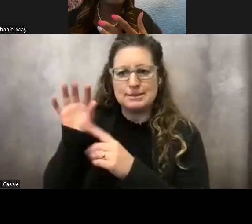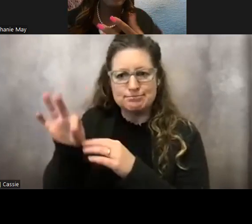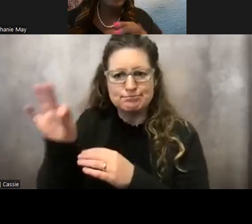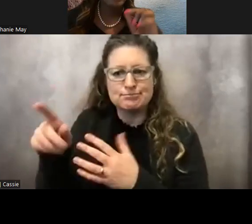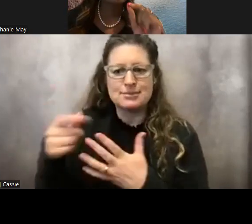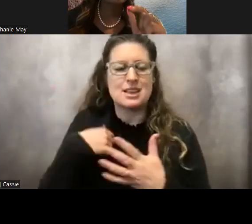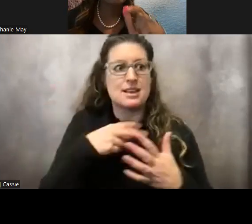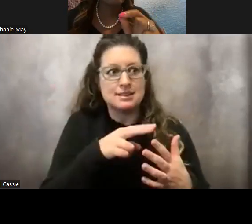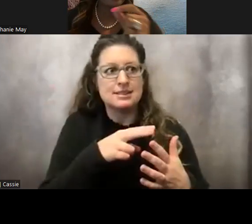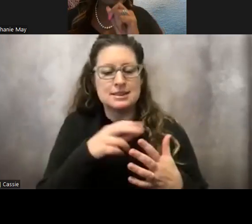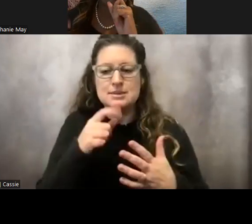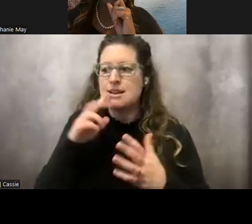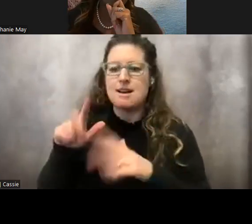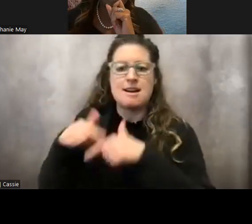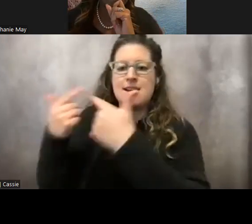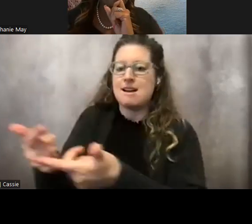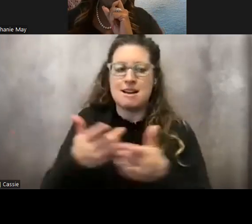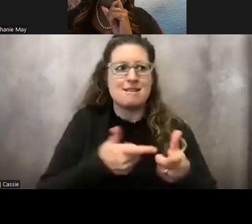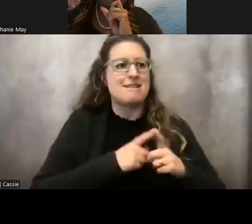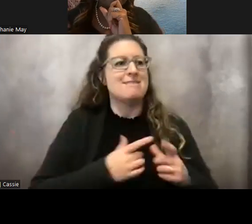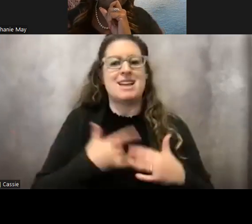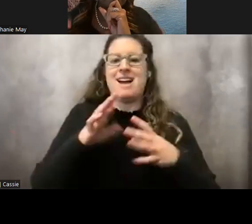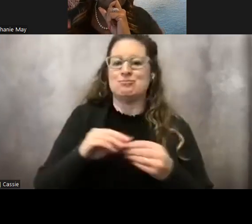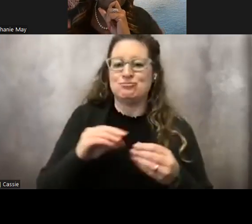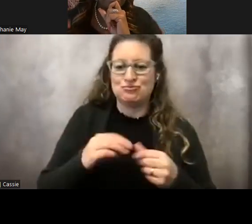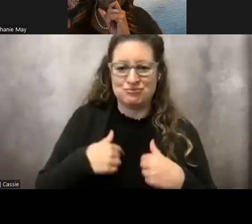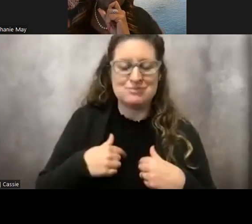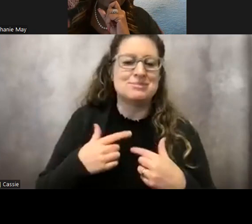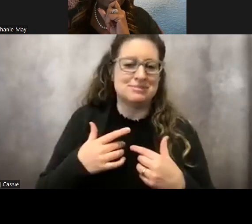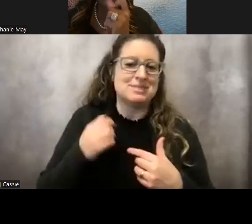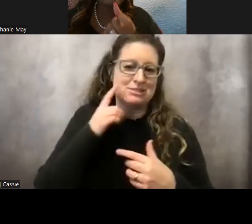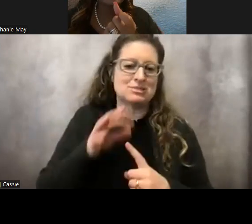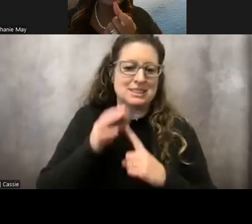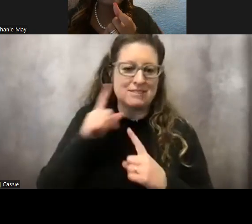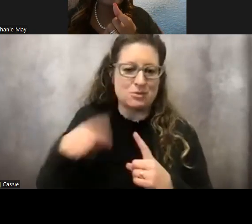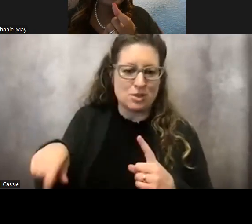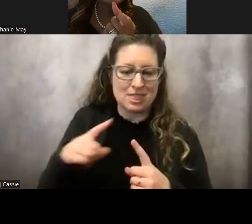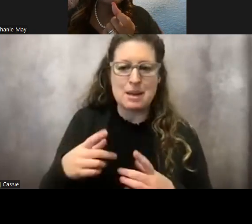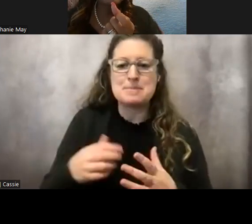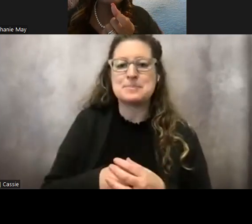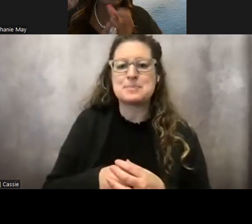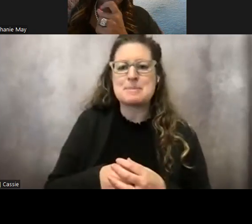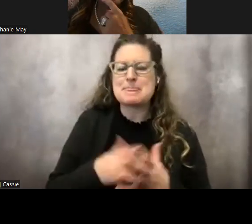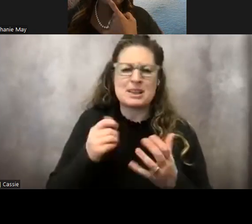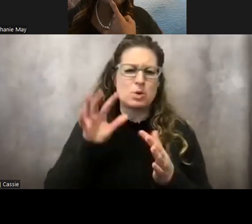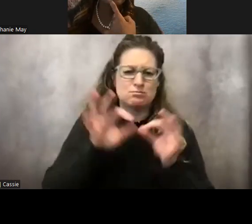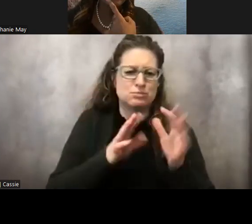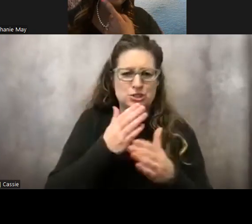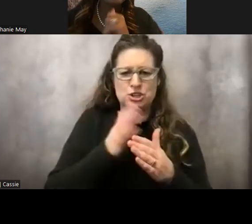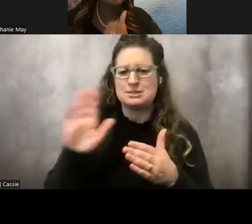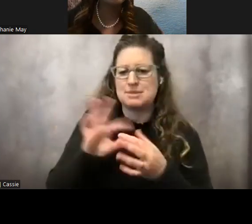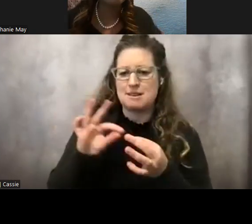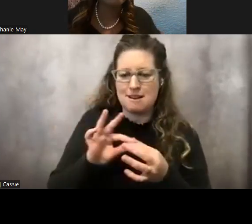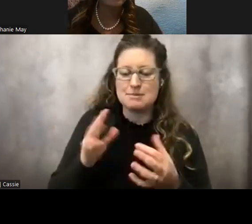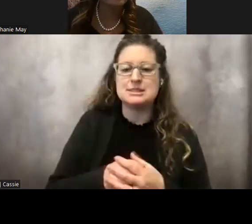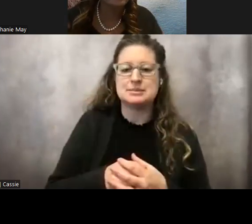going to help them. I just want to write just a few comments of what I have received. Some people are really on the